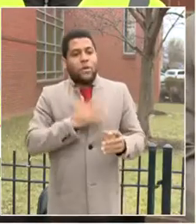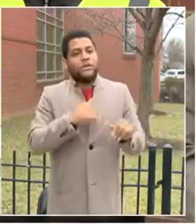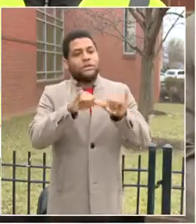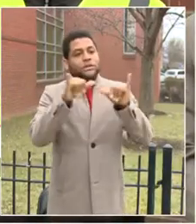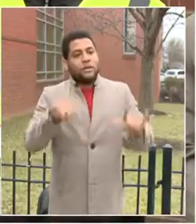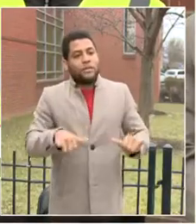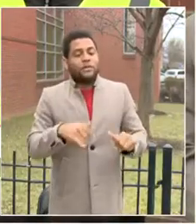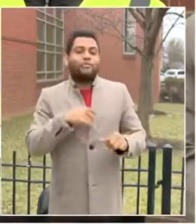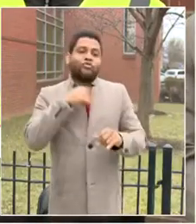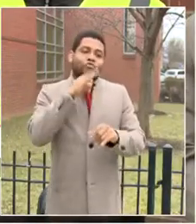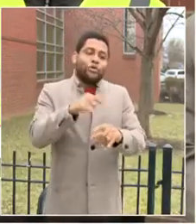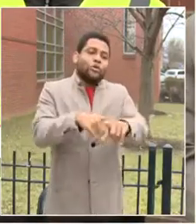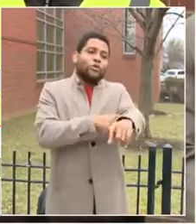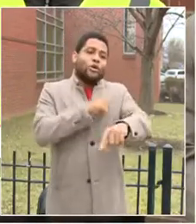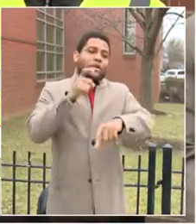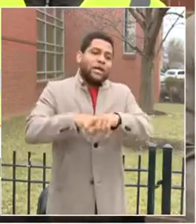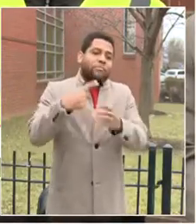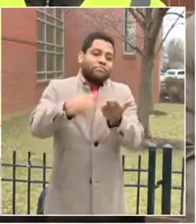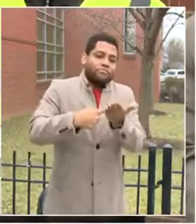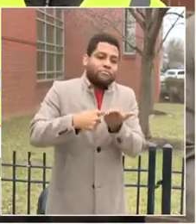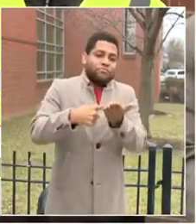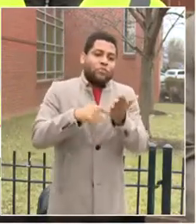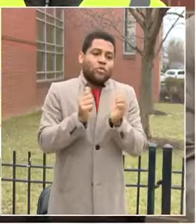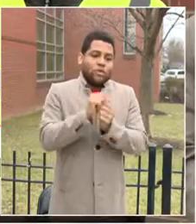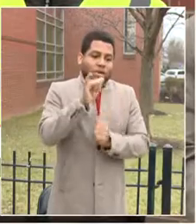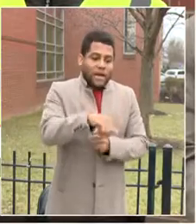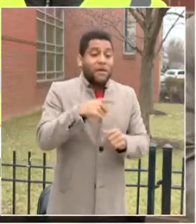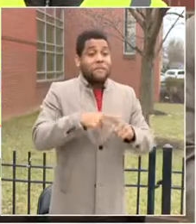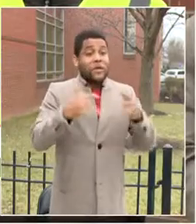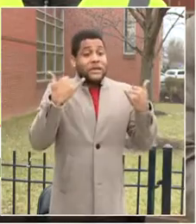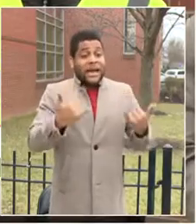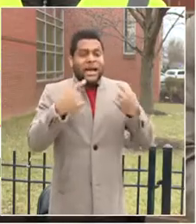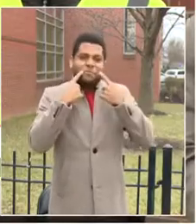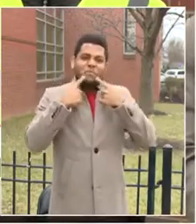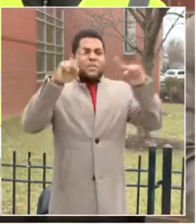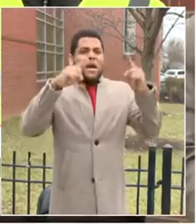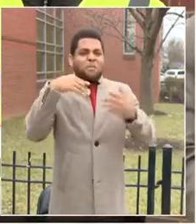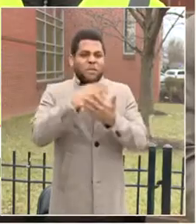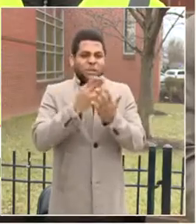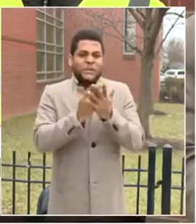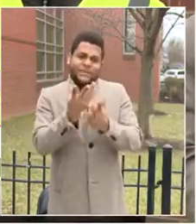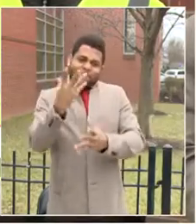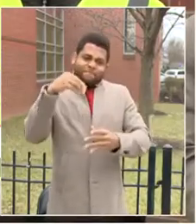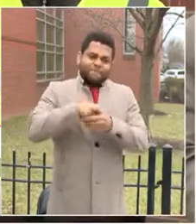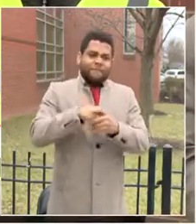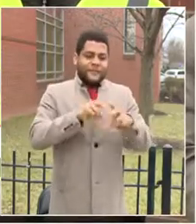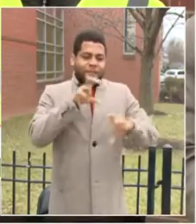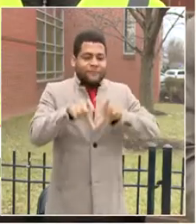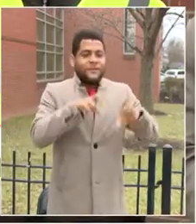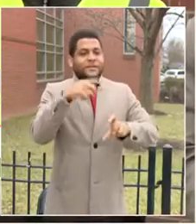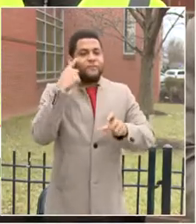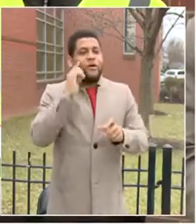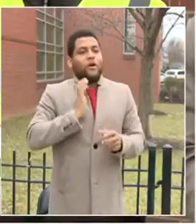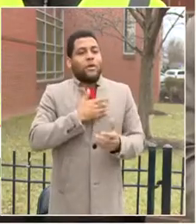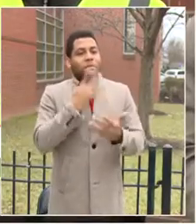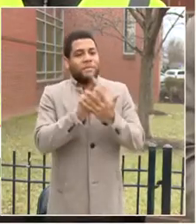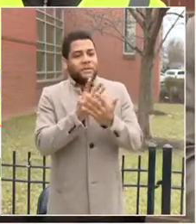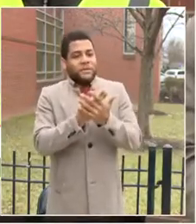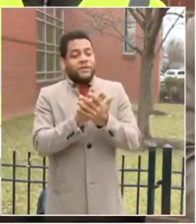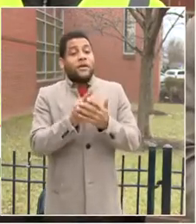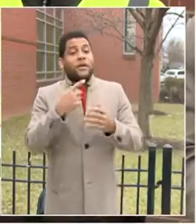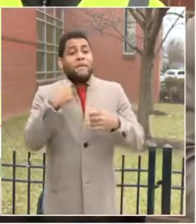the investment with this budget and making sure that we have a facility that, of